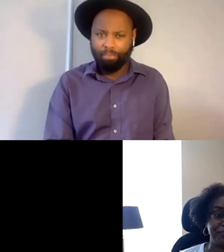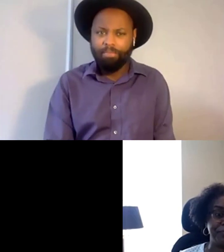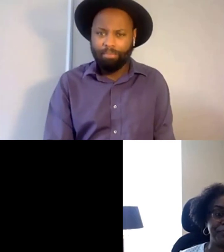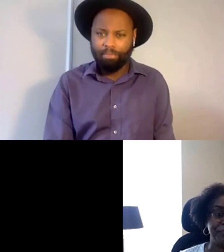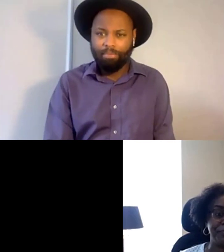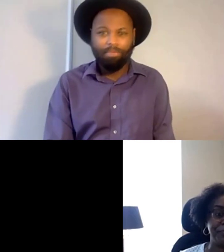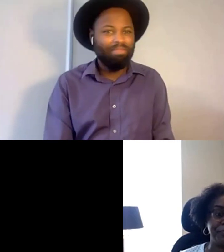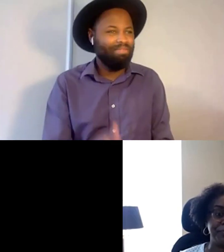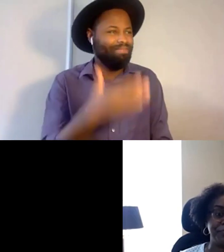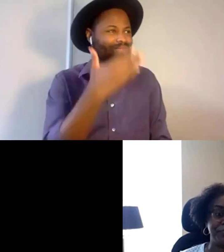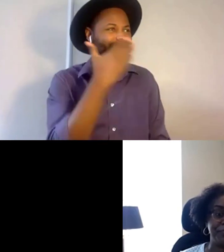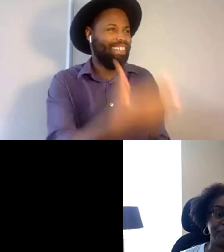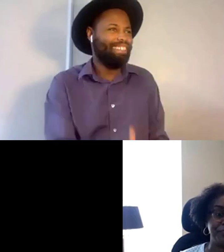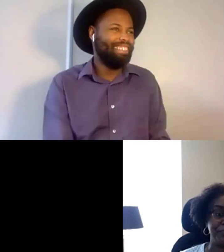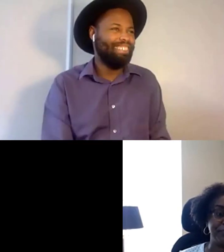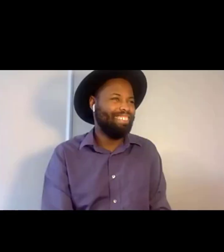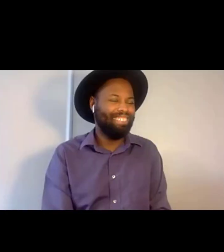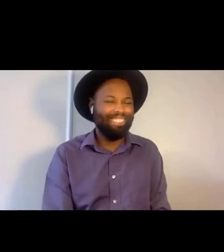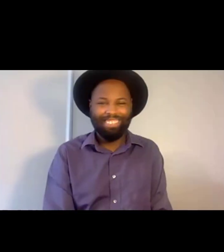Thank you.